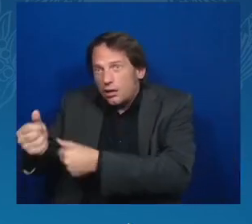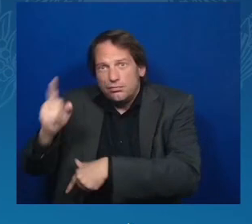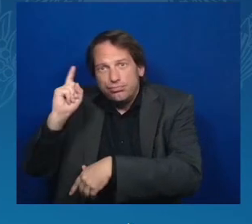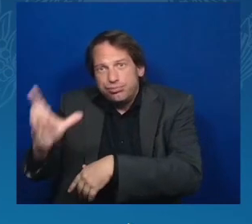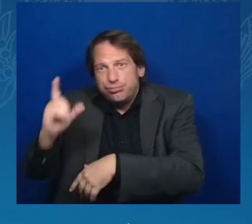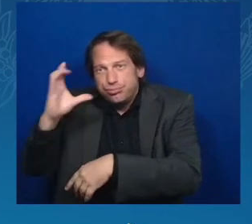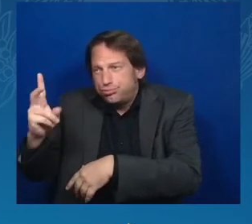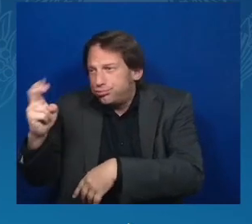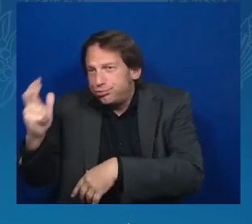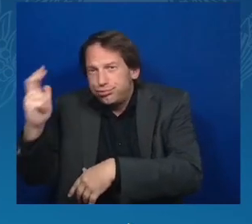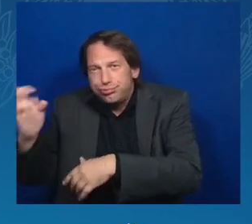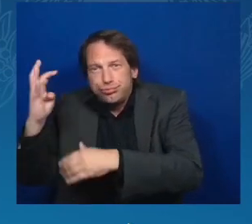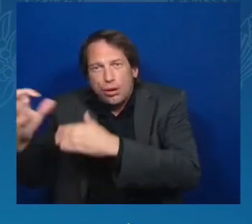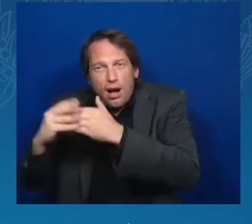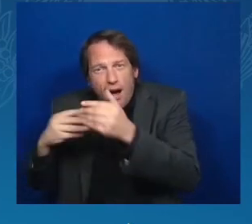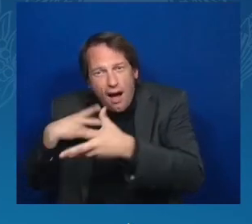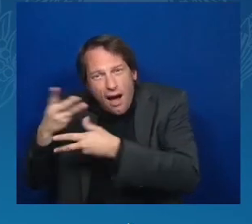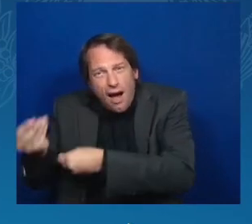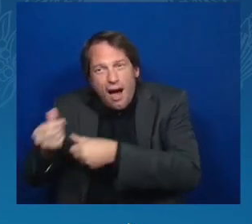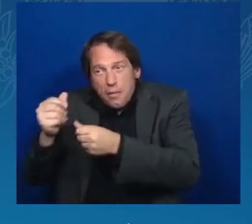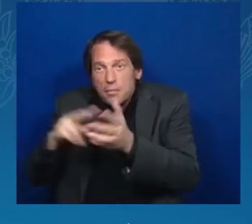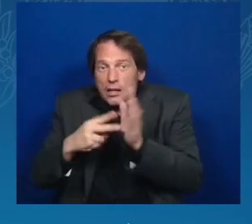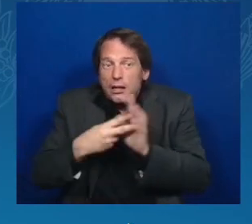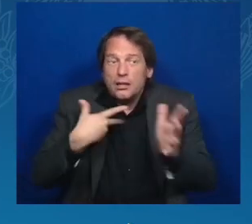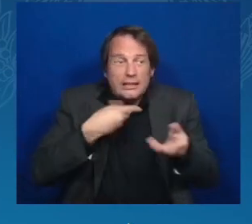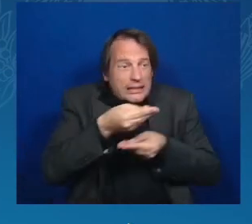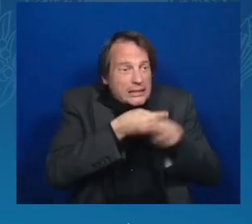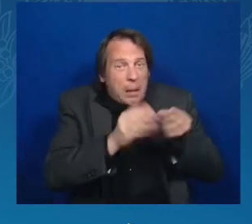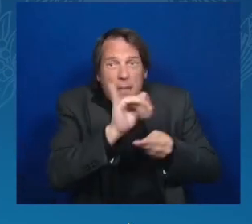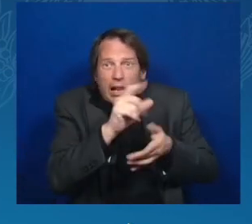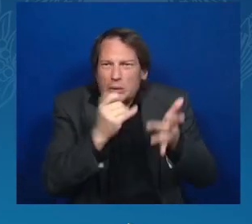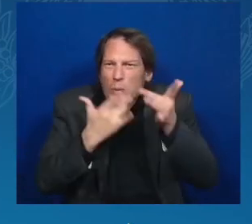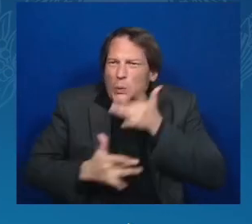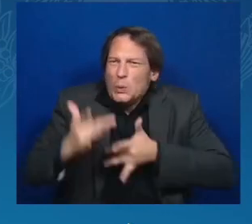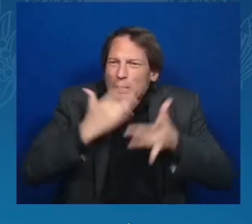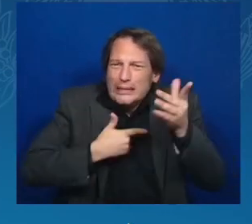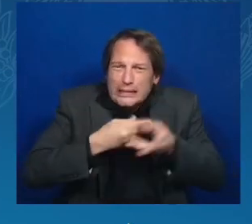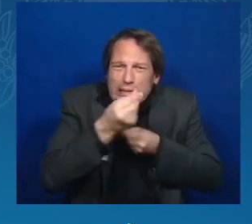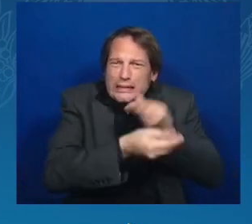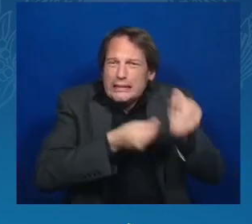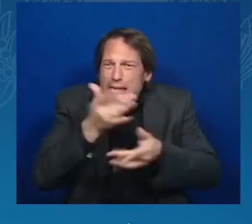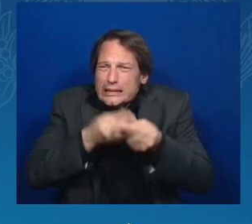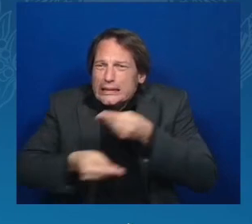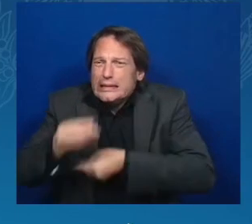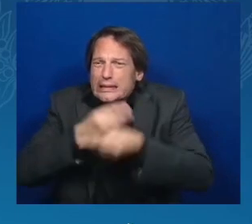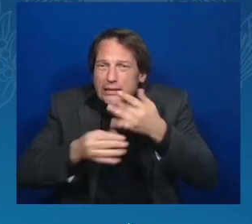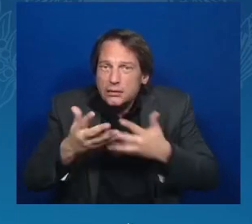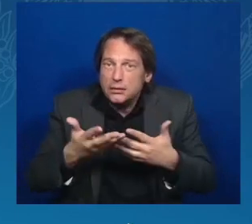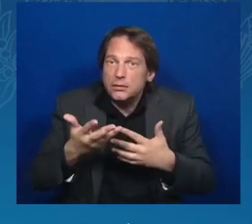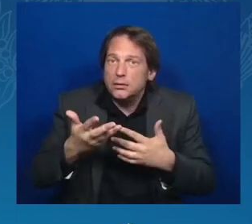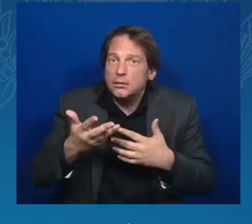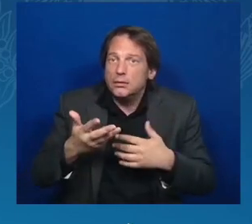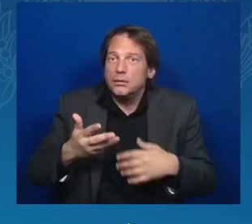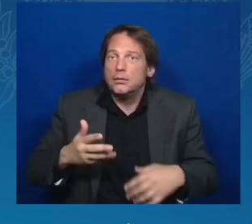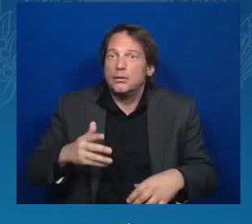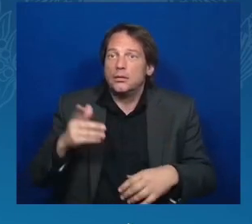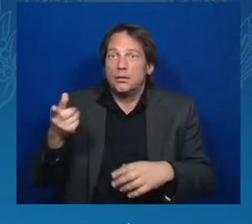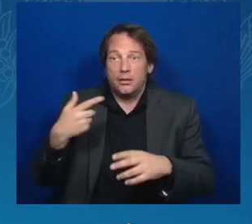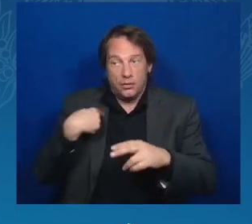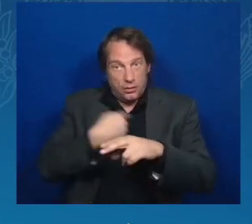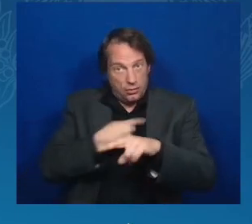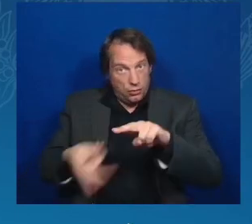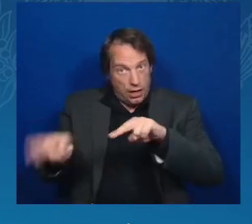in a few years, cost of living raise, and I was a single parent. I knew I could make more money if I returned to